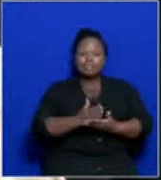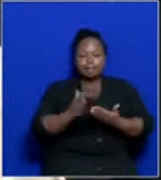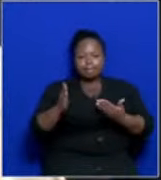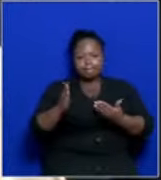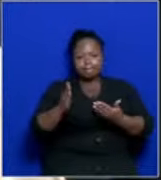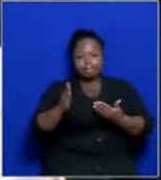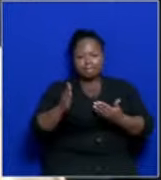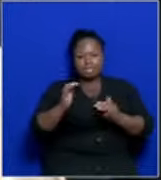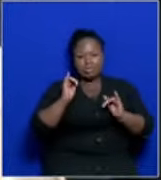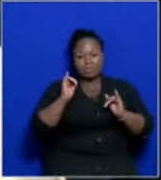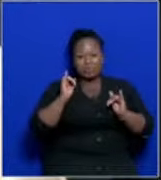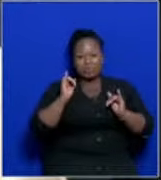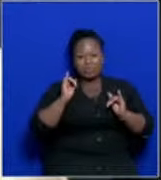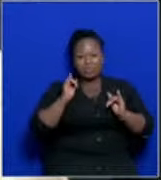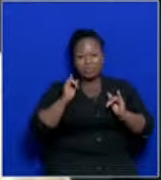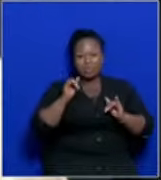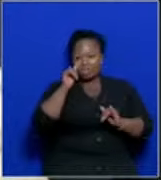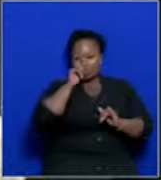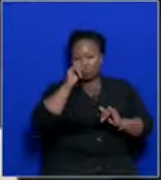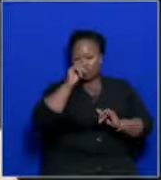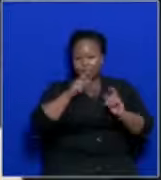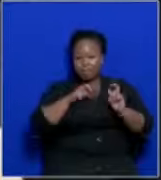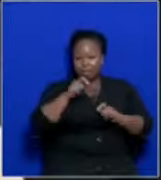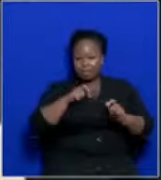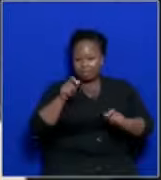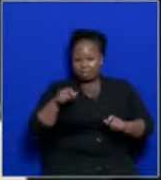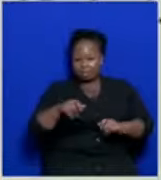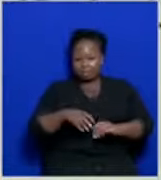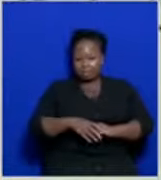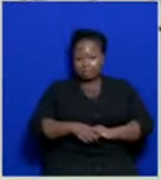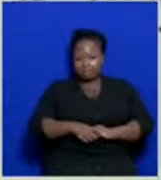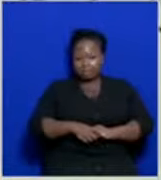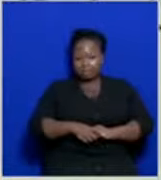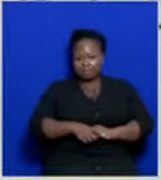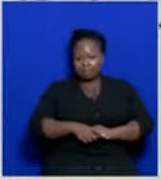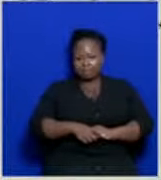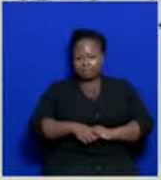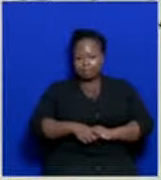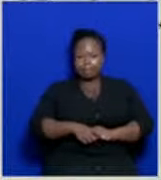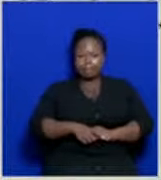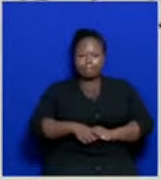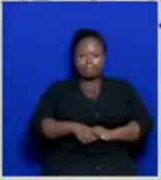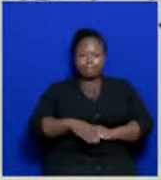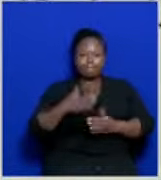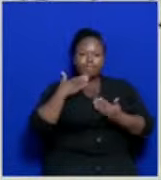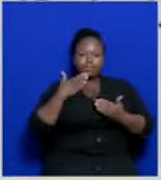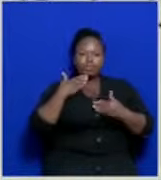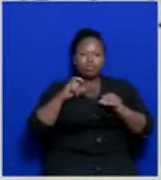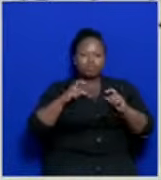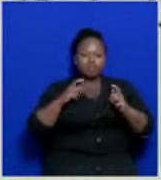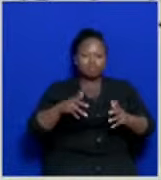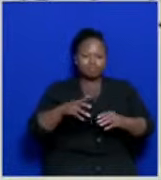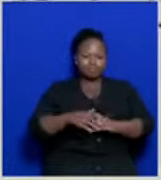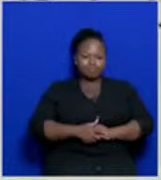criminals. Yes. Thank you. Thank you, Commissioner.